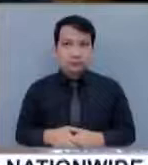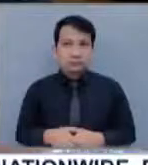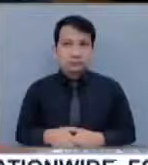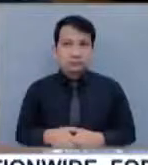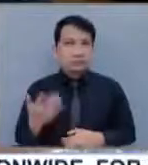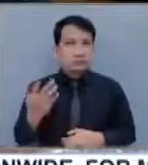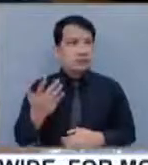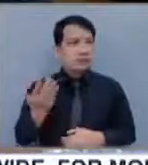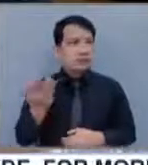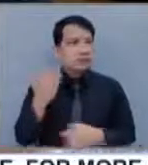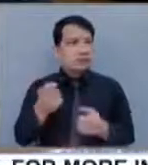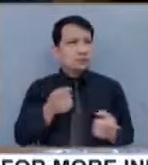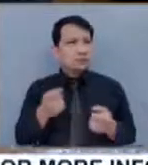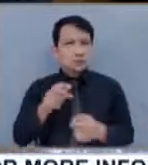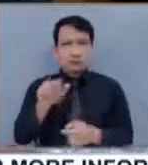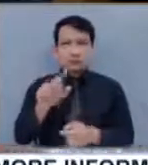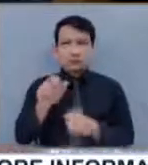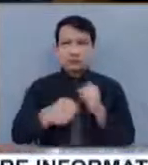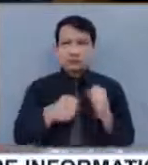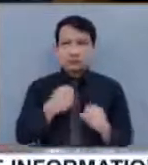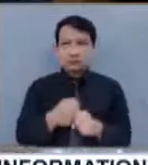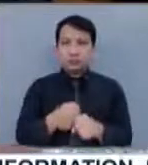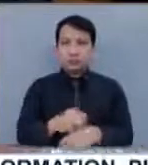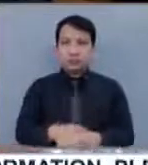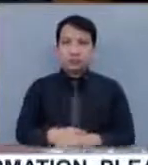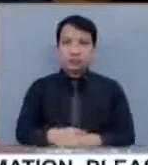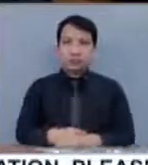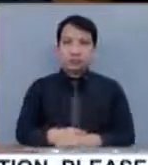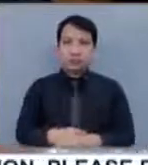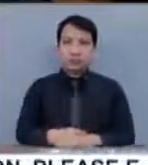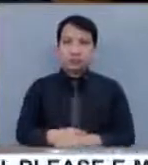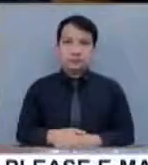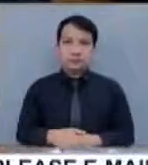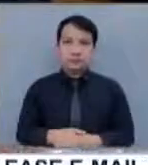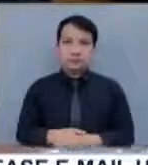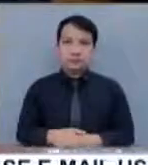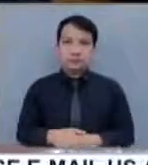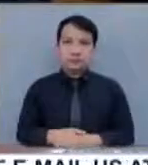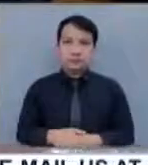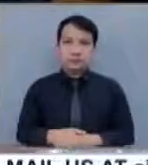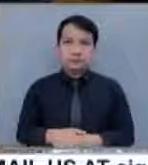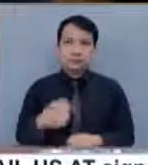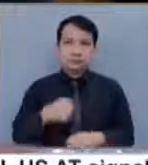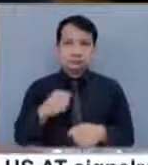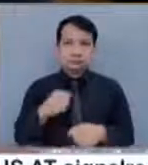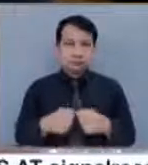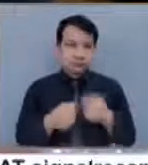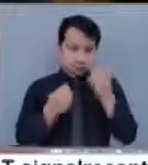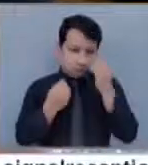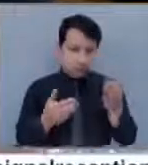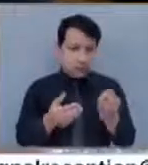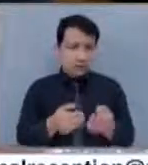for the last 12 years, and so I can assure you that